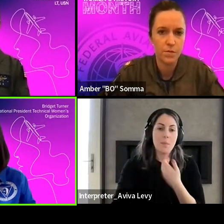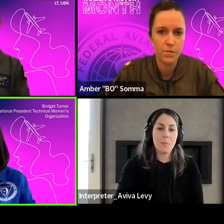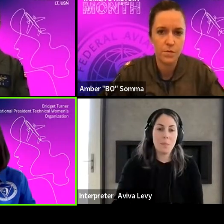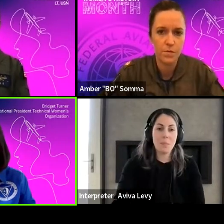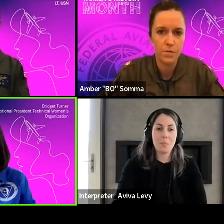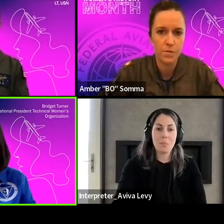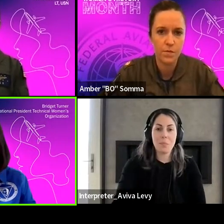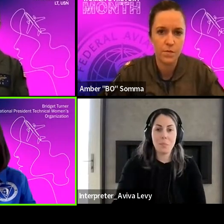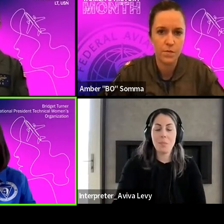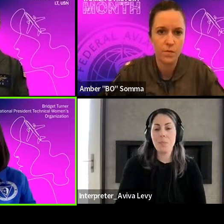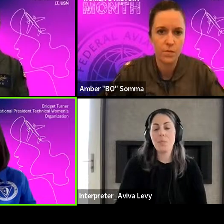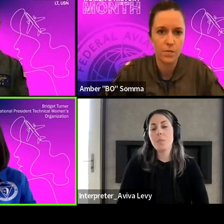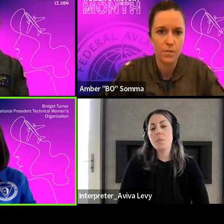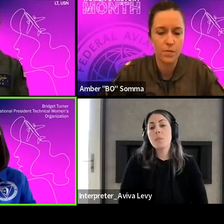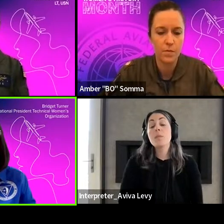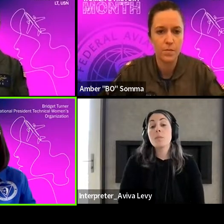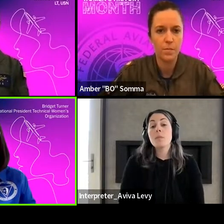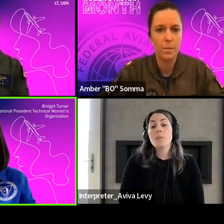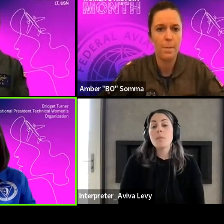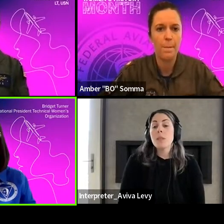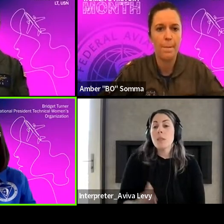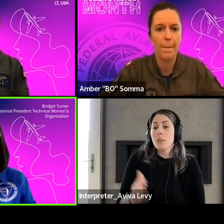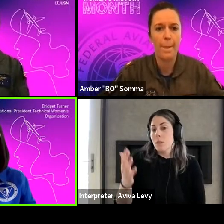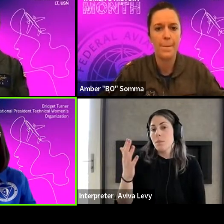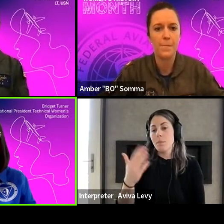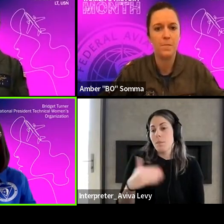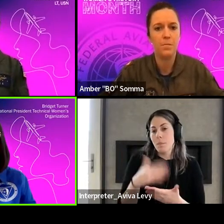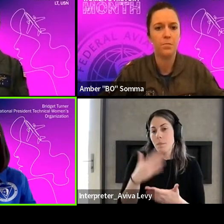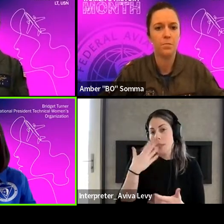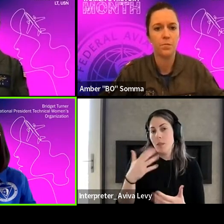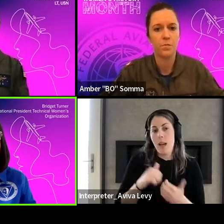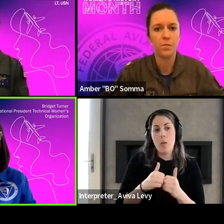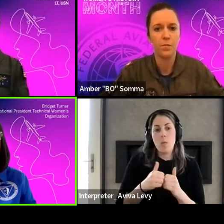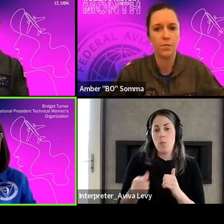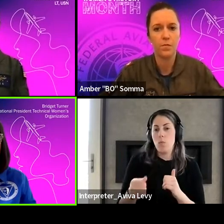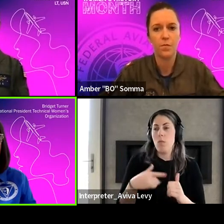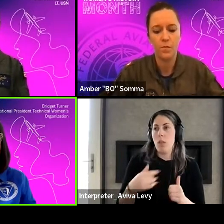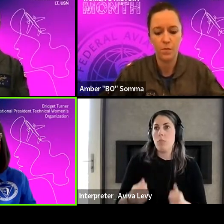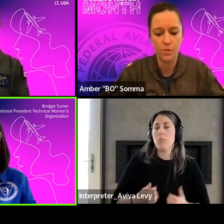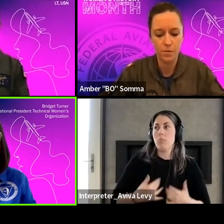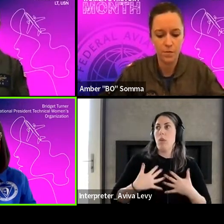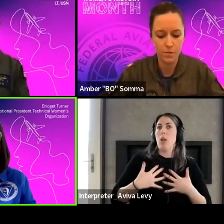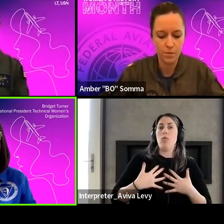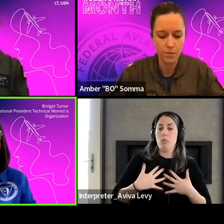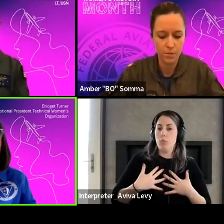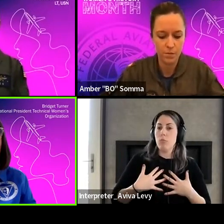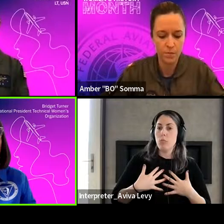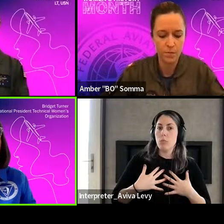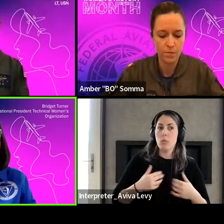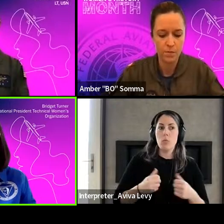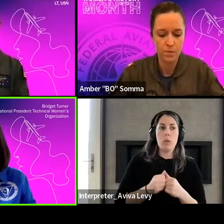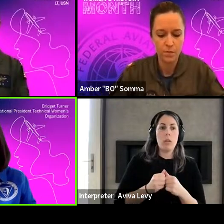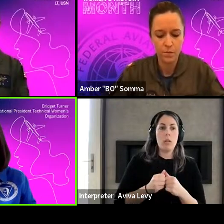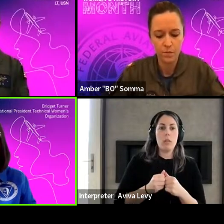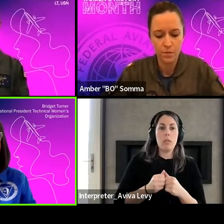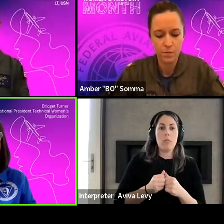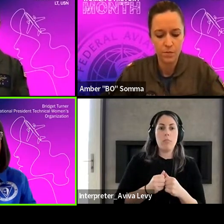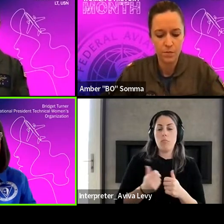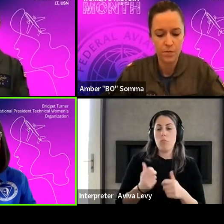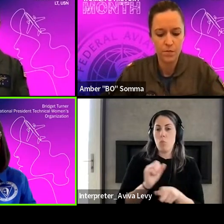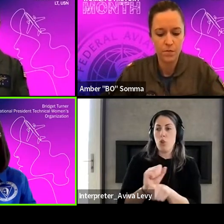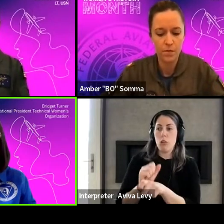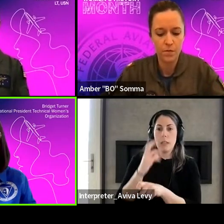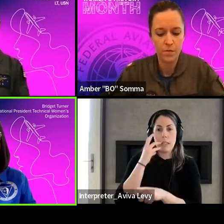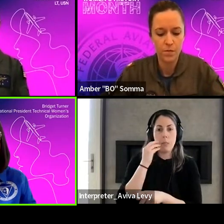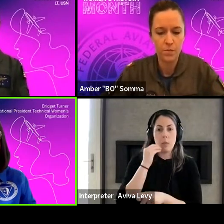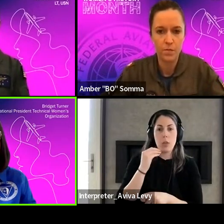story and experiences with us, how you were inspired by someone and you saw them operating at that